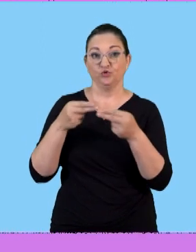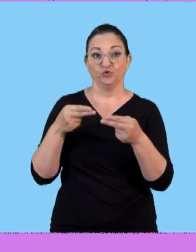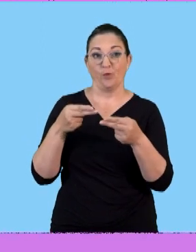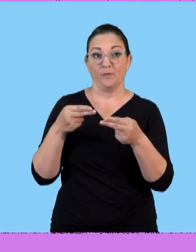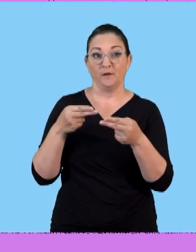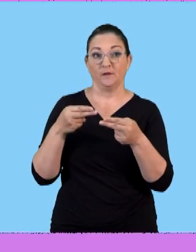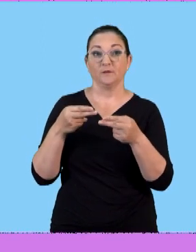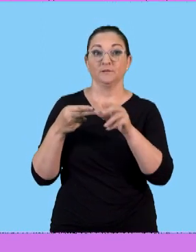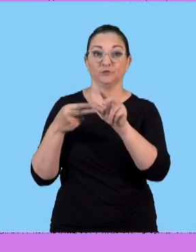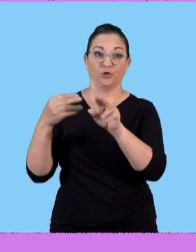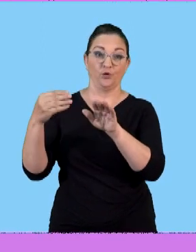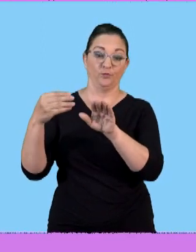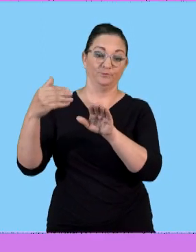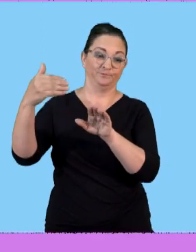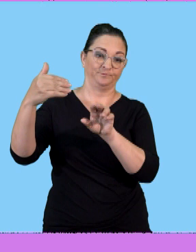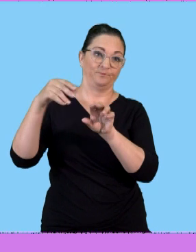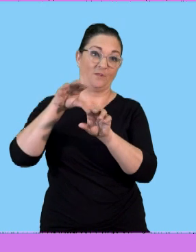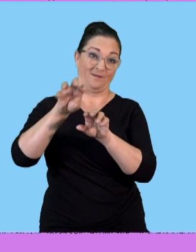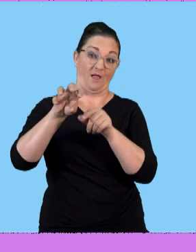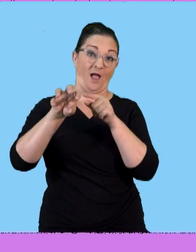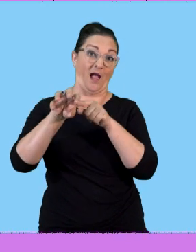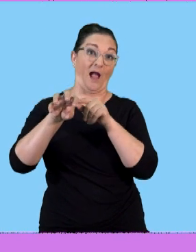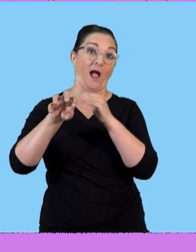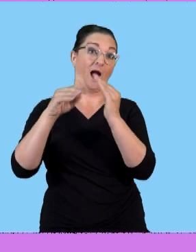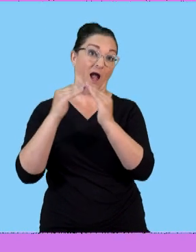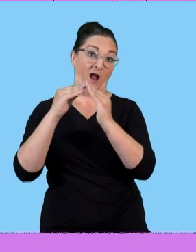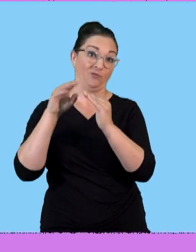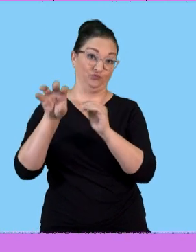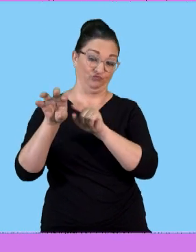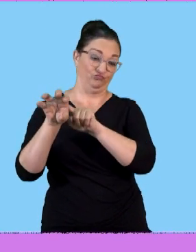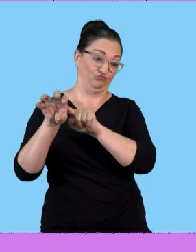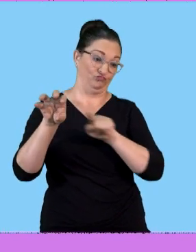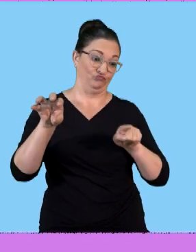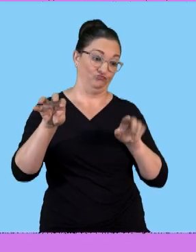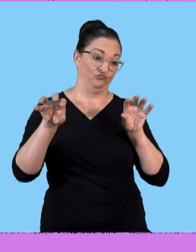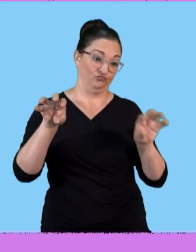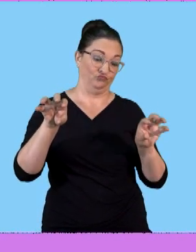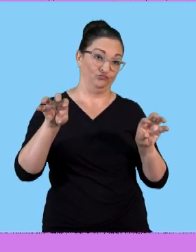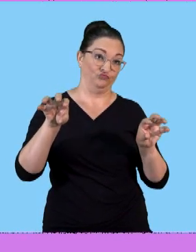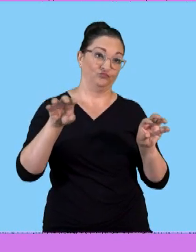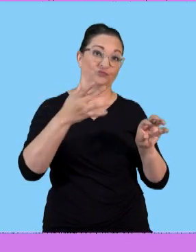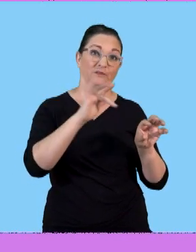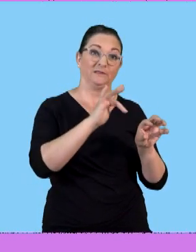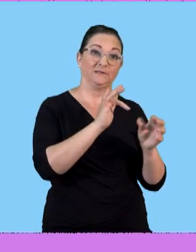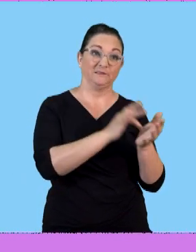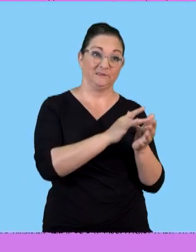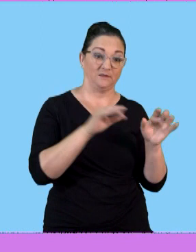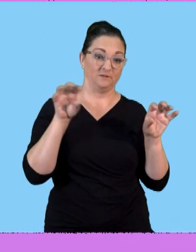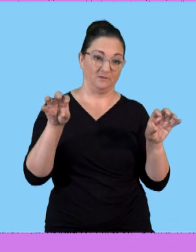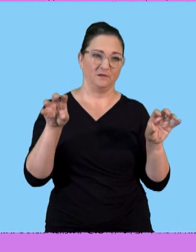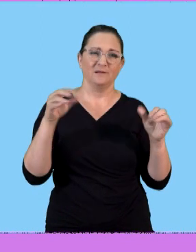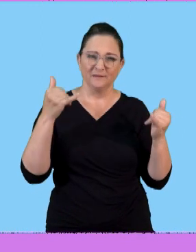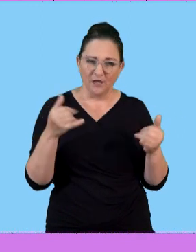the Water Glen Park shopping center. So from her house to the center, we must now give